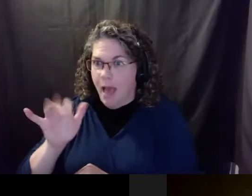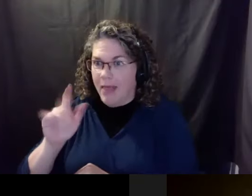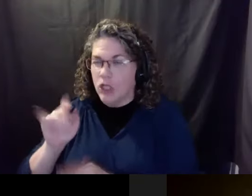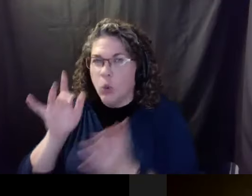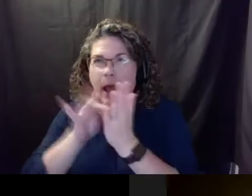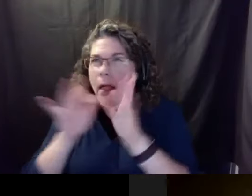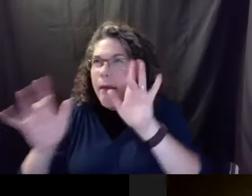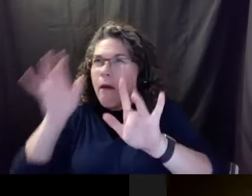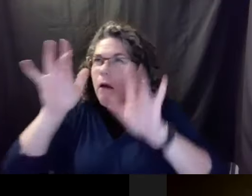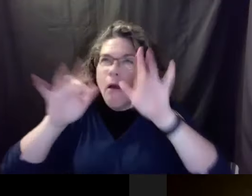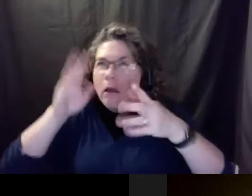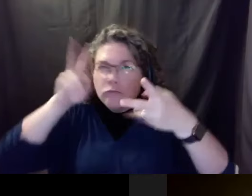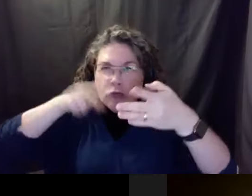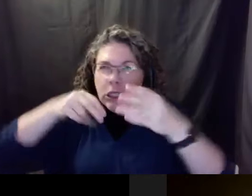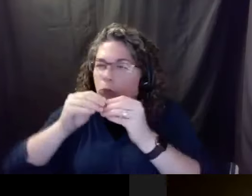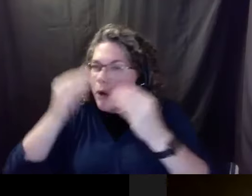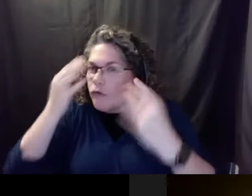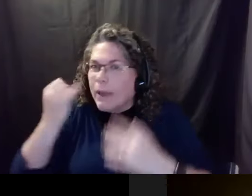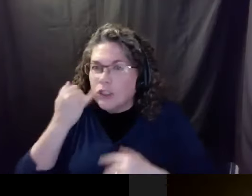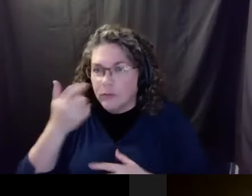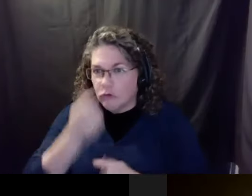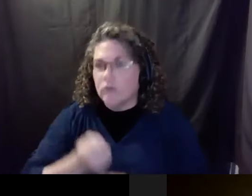more information if you're interested.